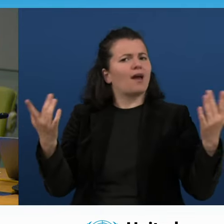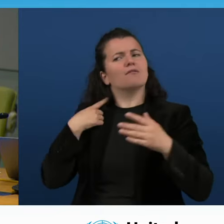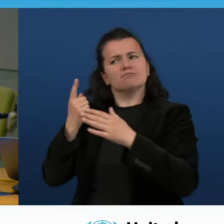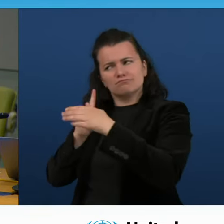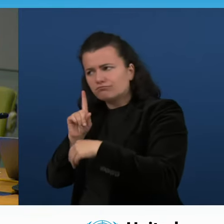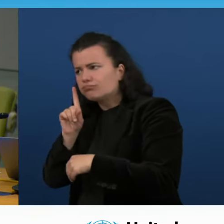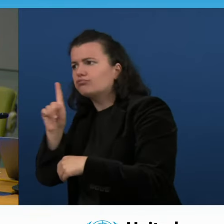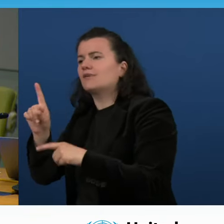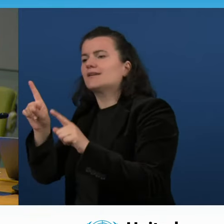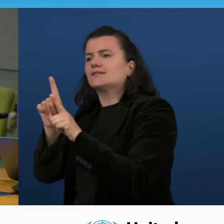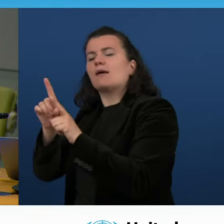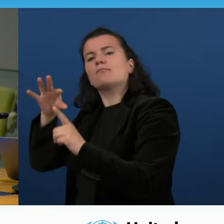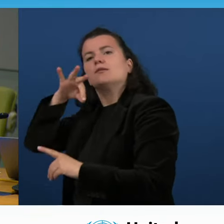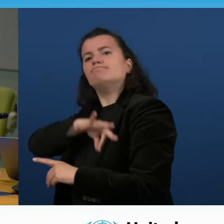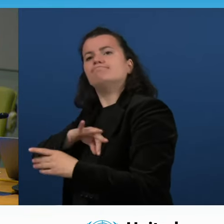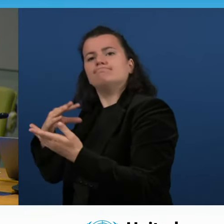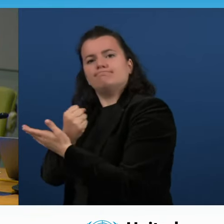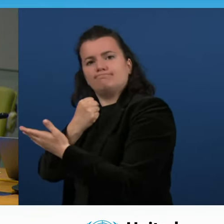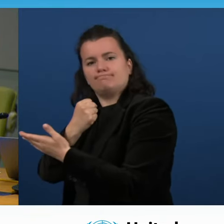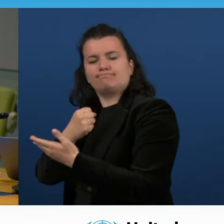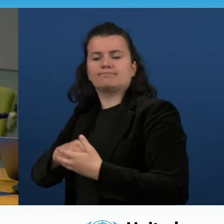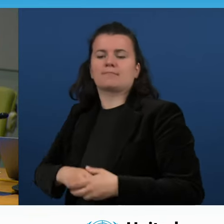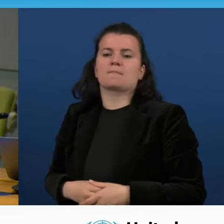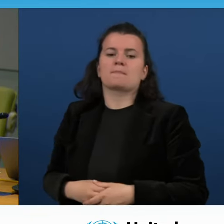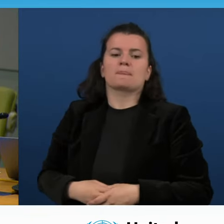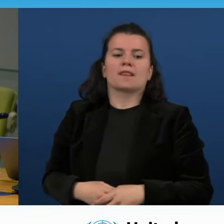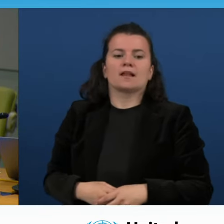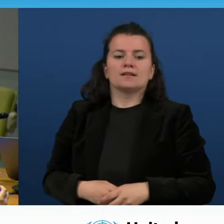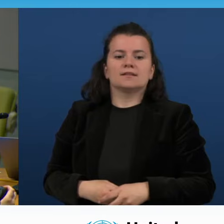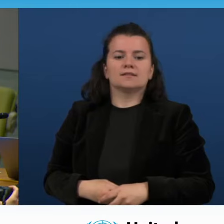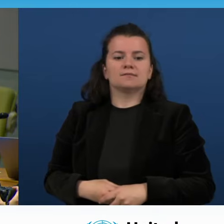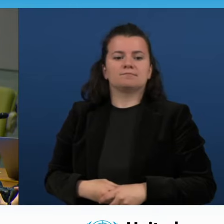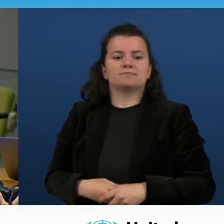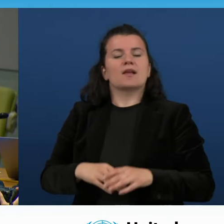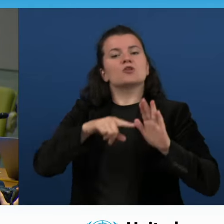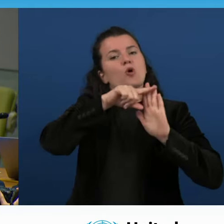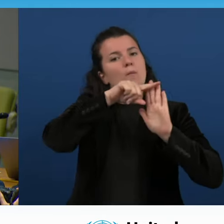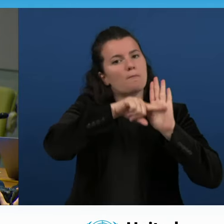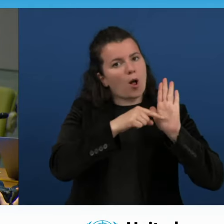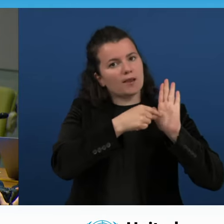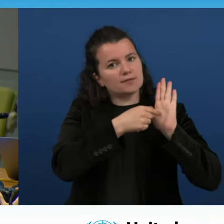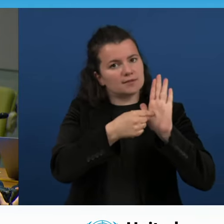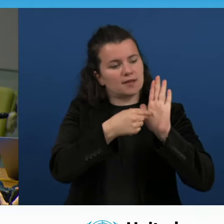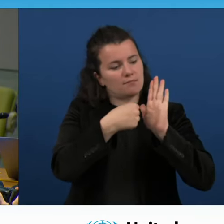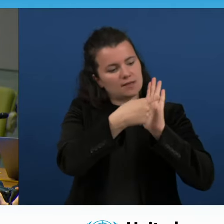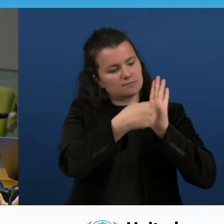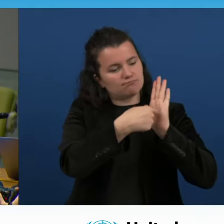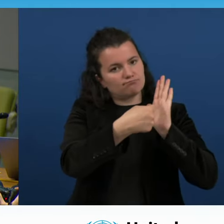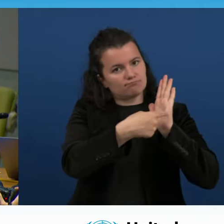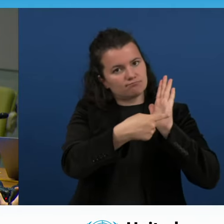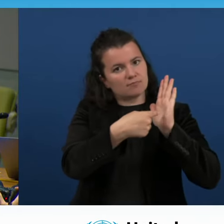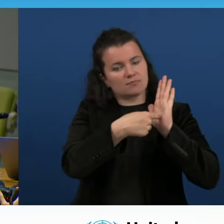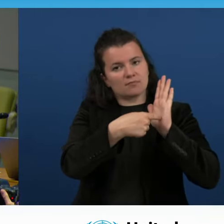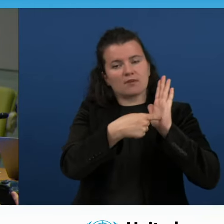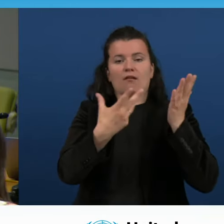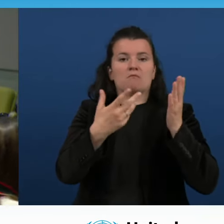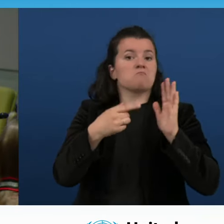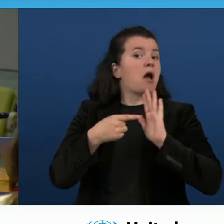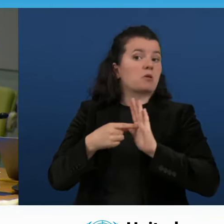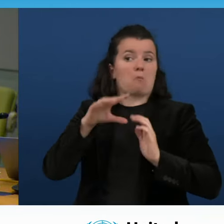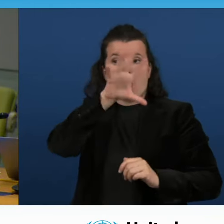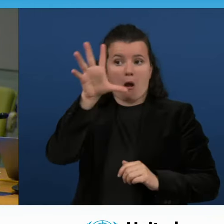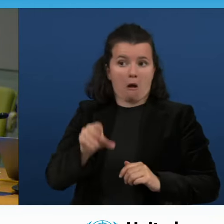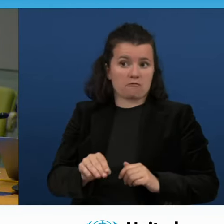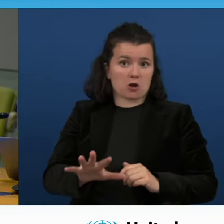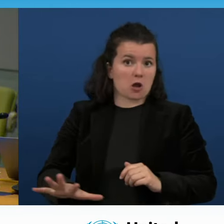gender-responsive policies that ensure that young people, for example, in African countries,